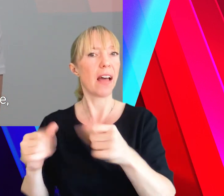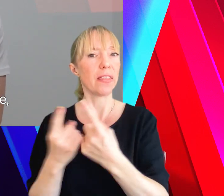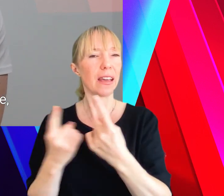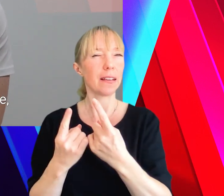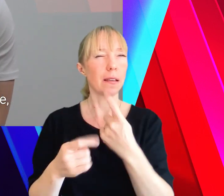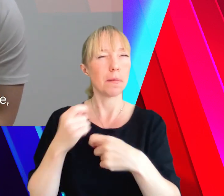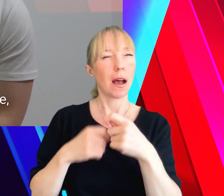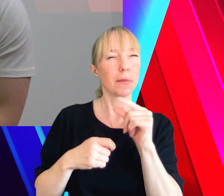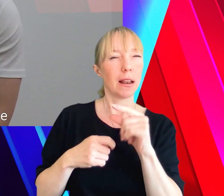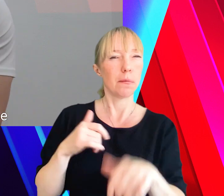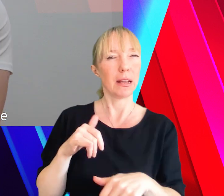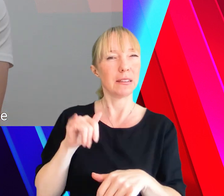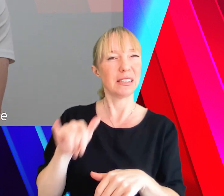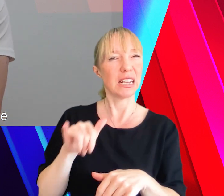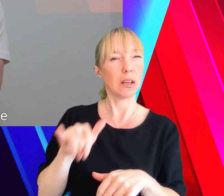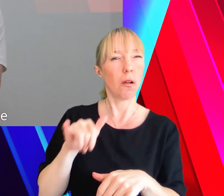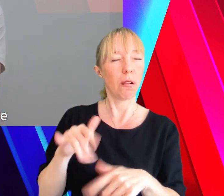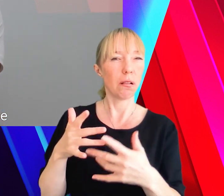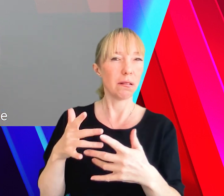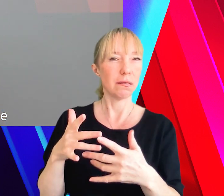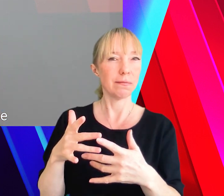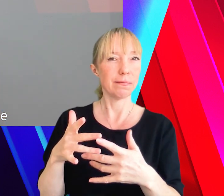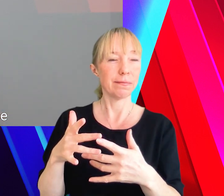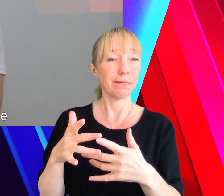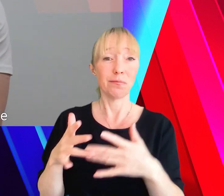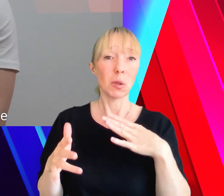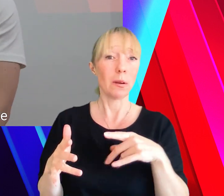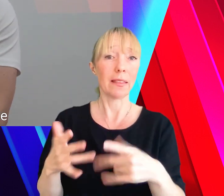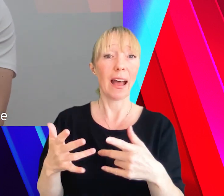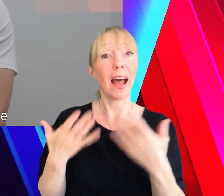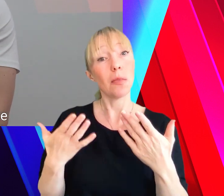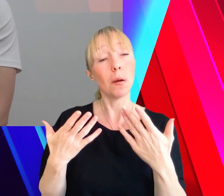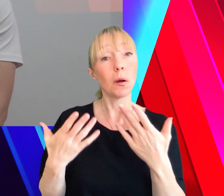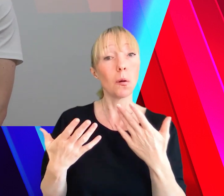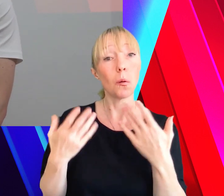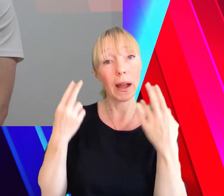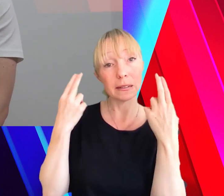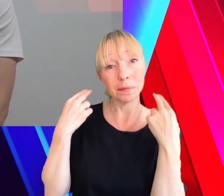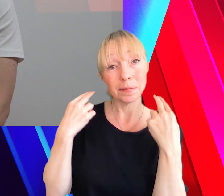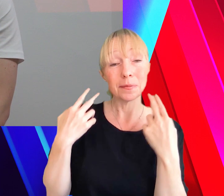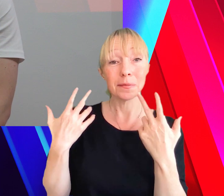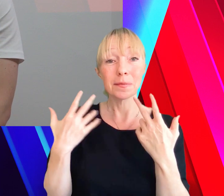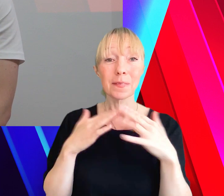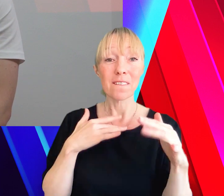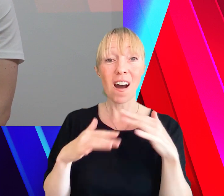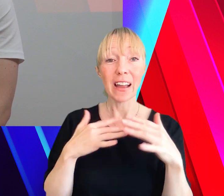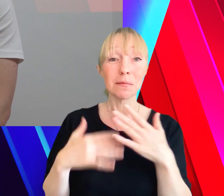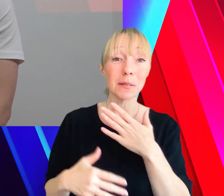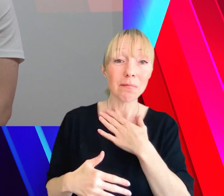to do all this fan stuff, I think it brings this level of cynicism that's not needed, because as it is right now, it's just like a